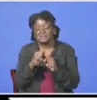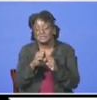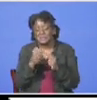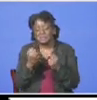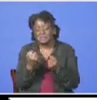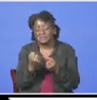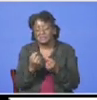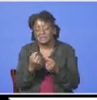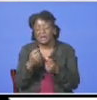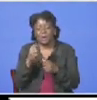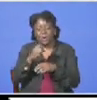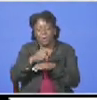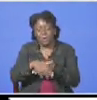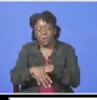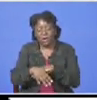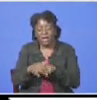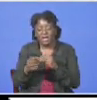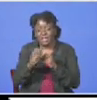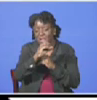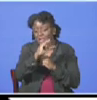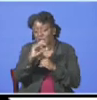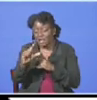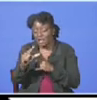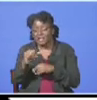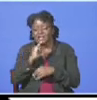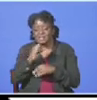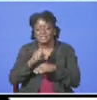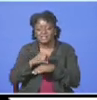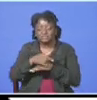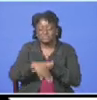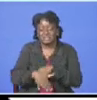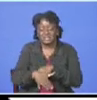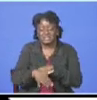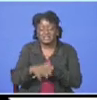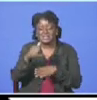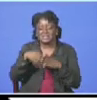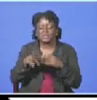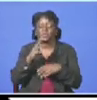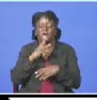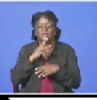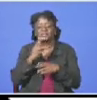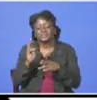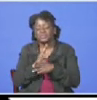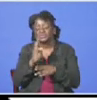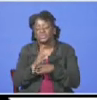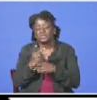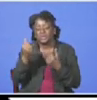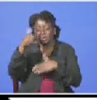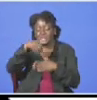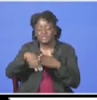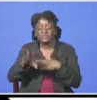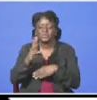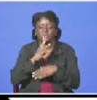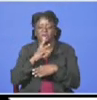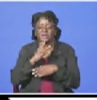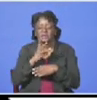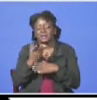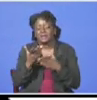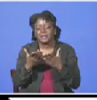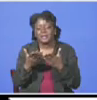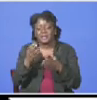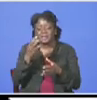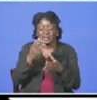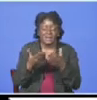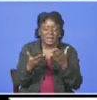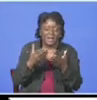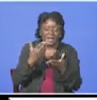pier. Oil from the Clifton Pier Power Station would typically make its way into waters offshore via discharge water used to cool power